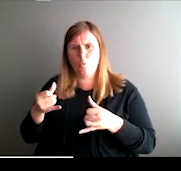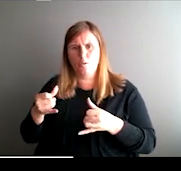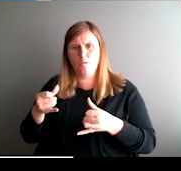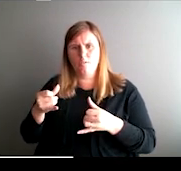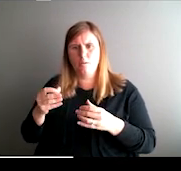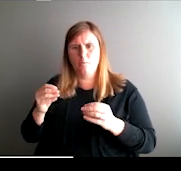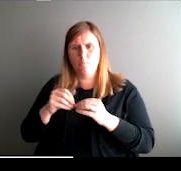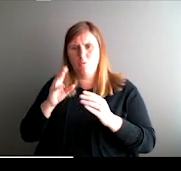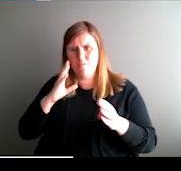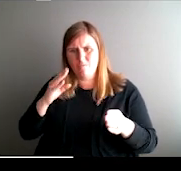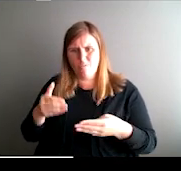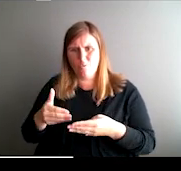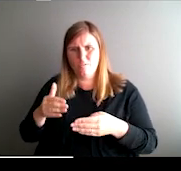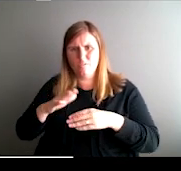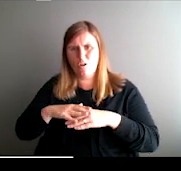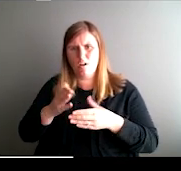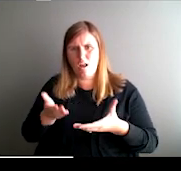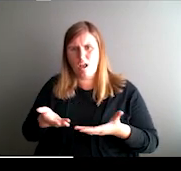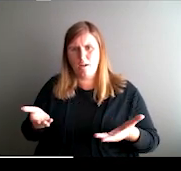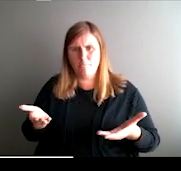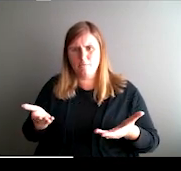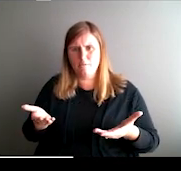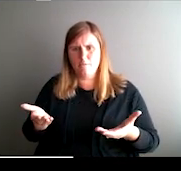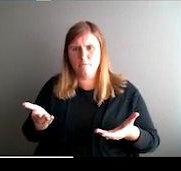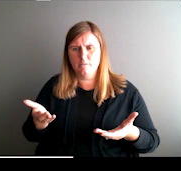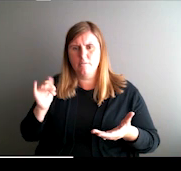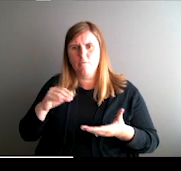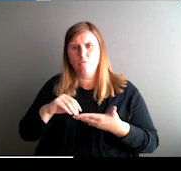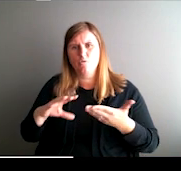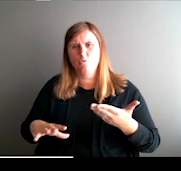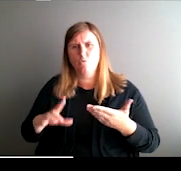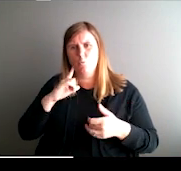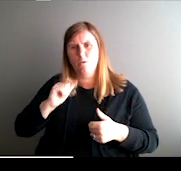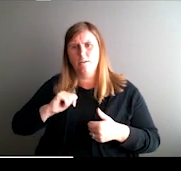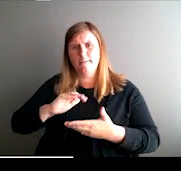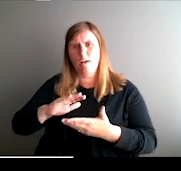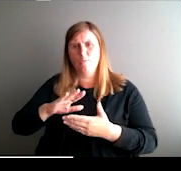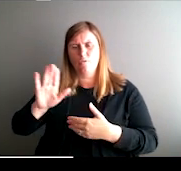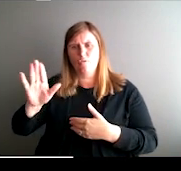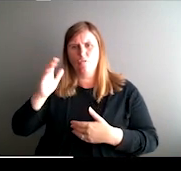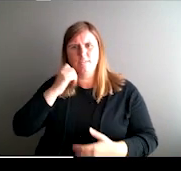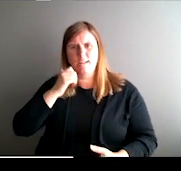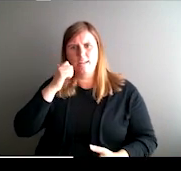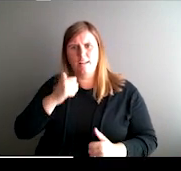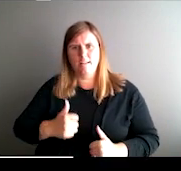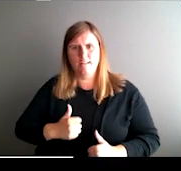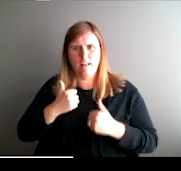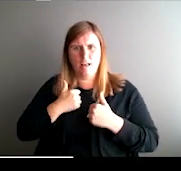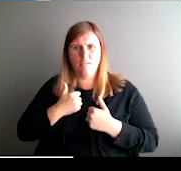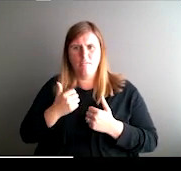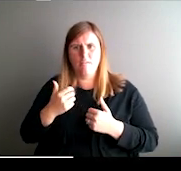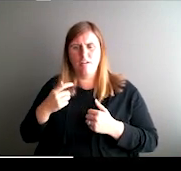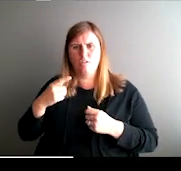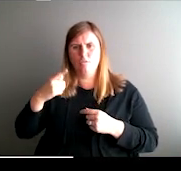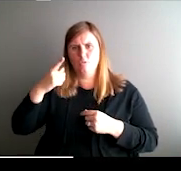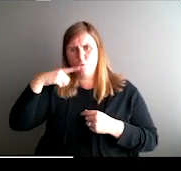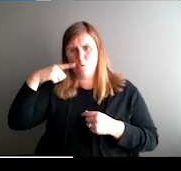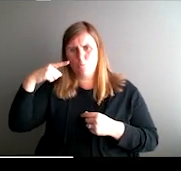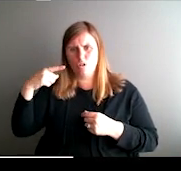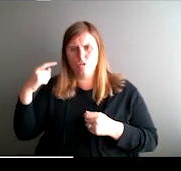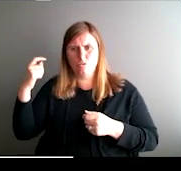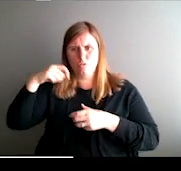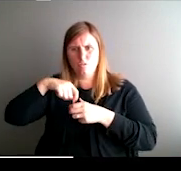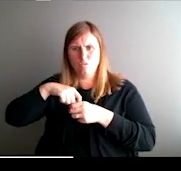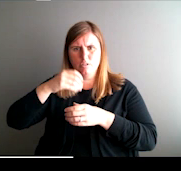be focusing more on items that the student's going to encounter in their day-to-day life. It might be putting toothbrushes into a